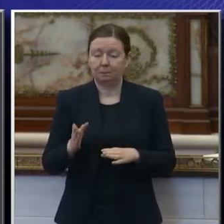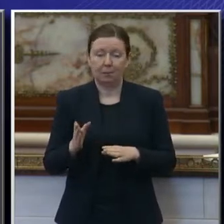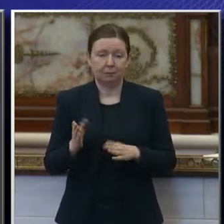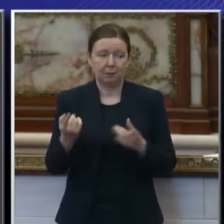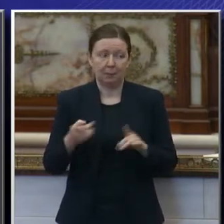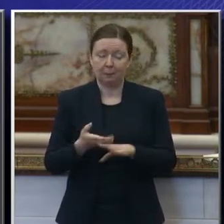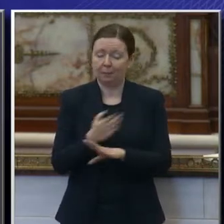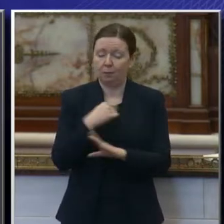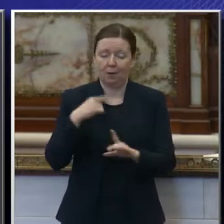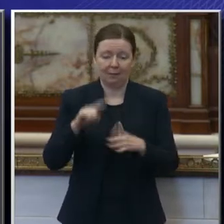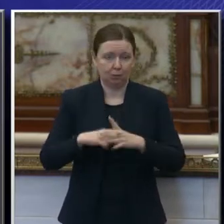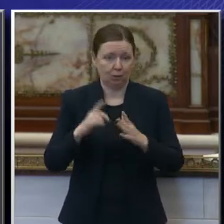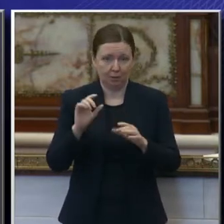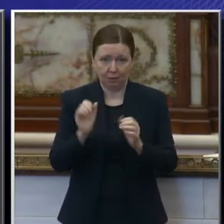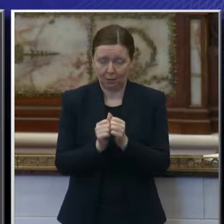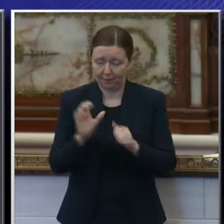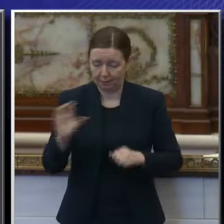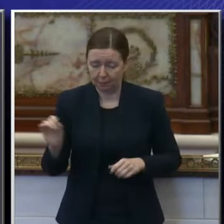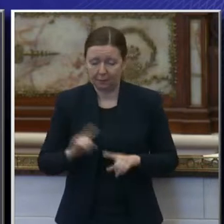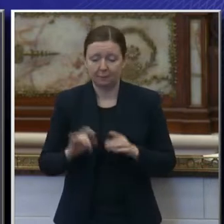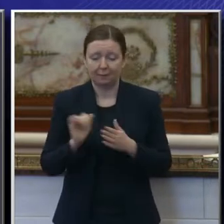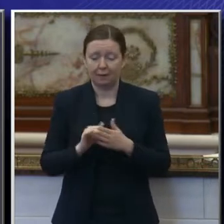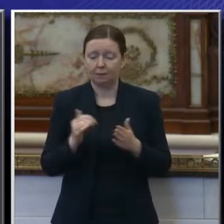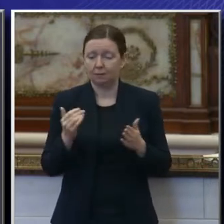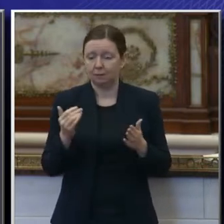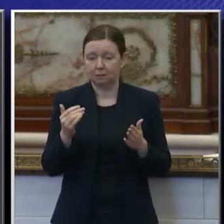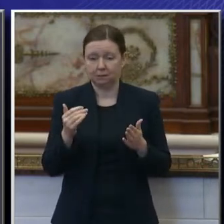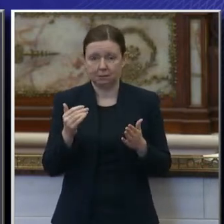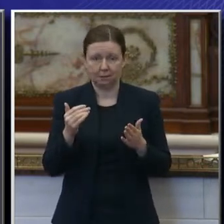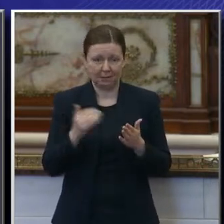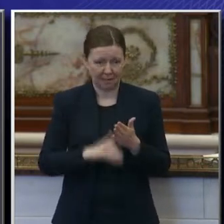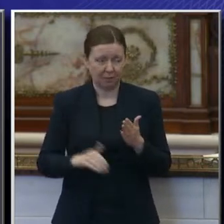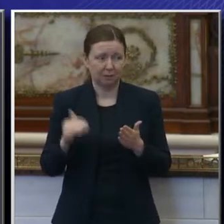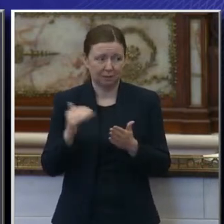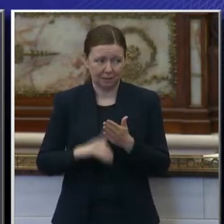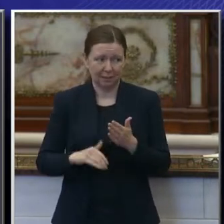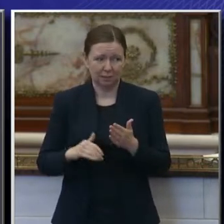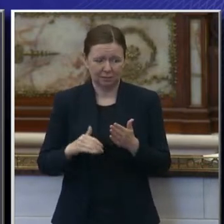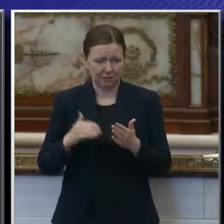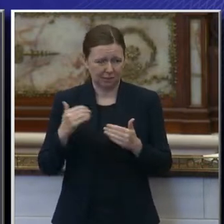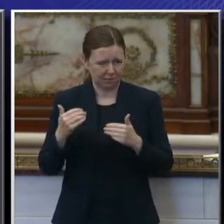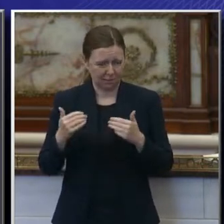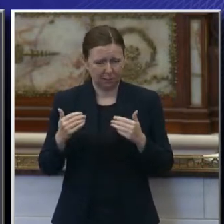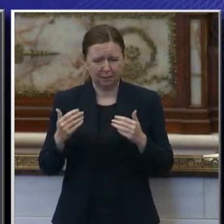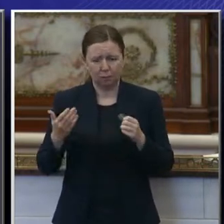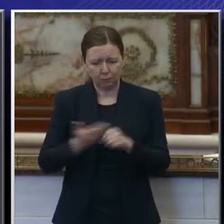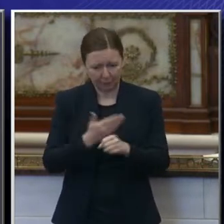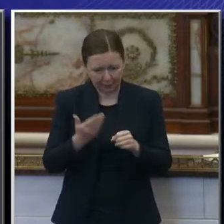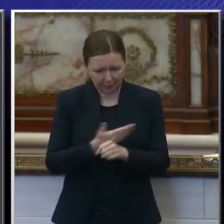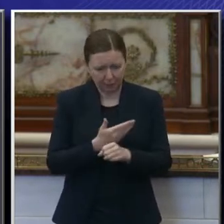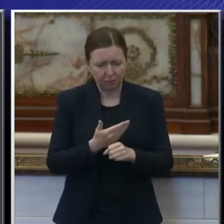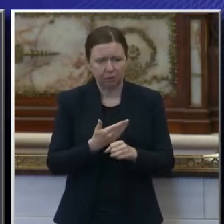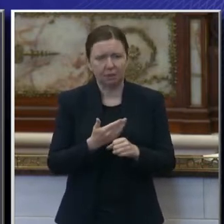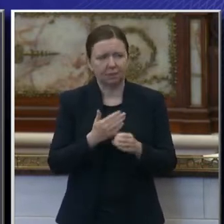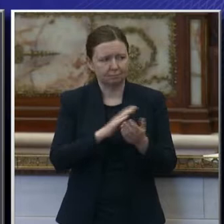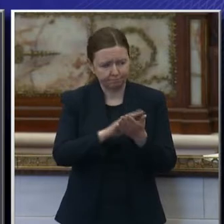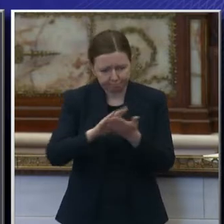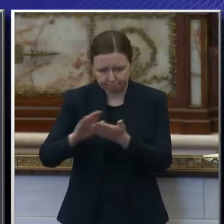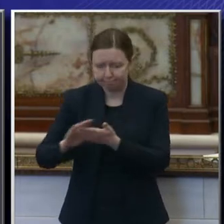very successful development, creating thousands and thousands of jobs. And the remediation and the project couldn't be going